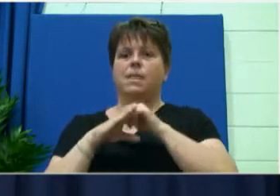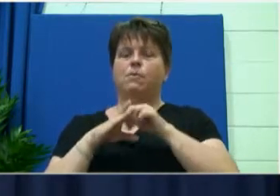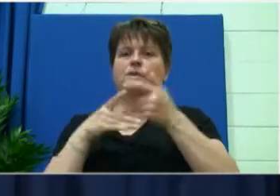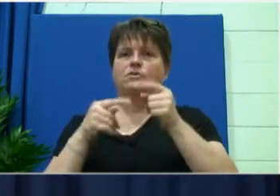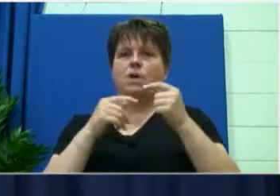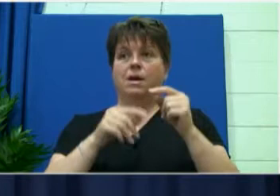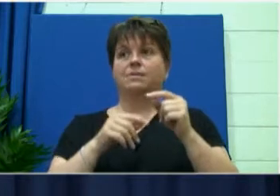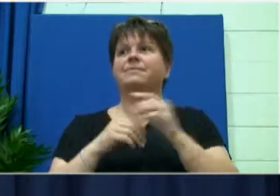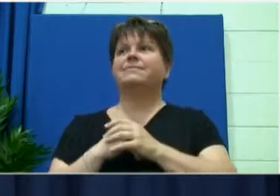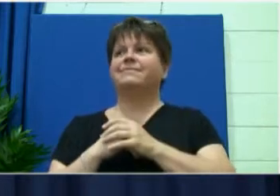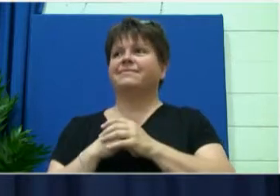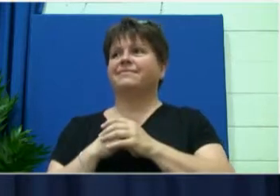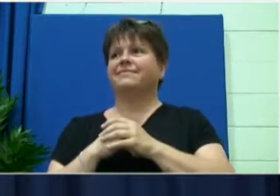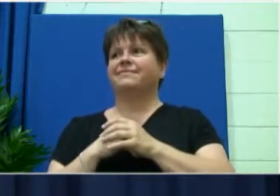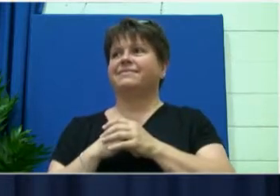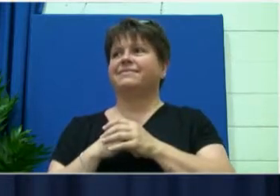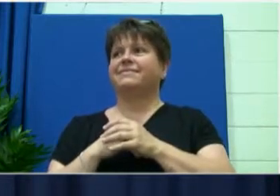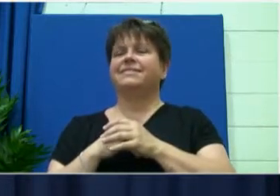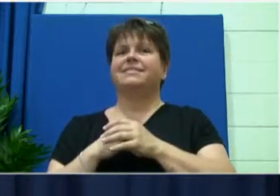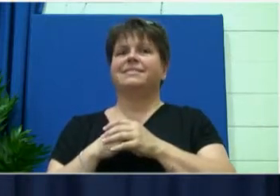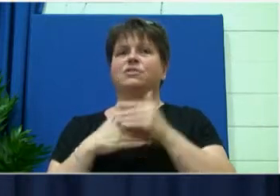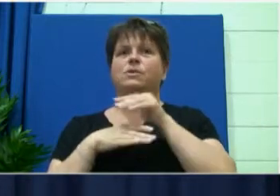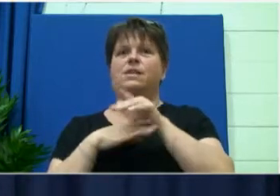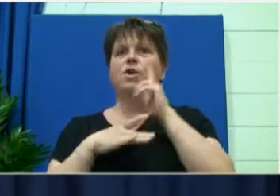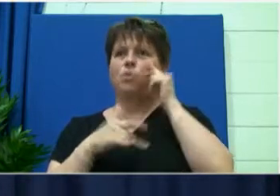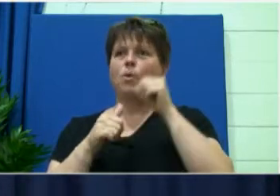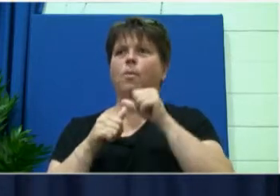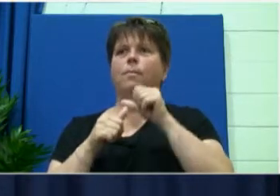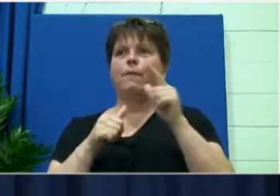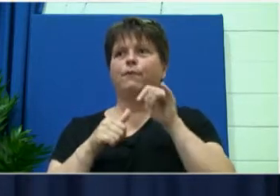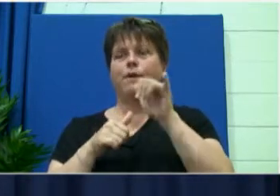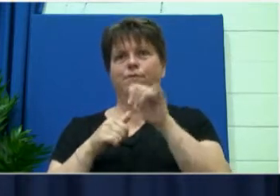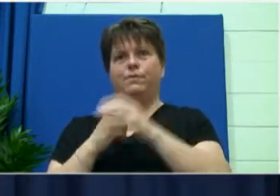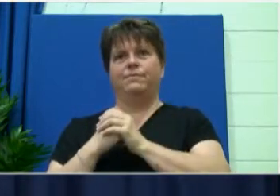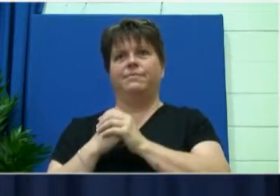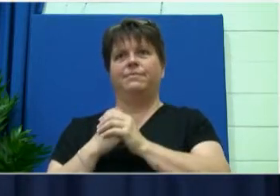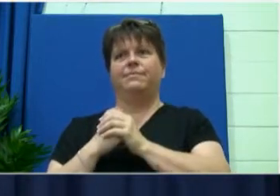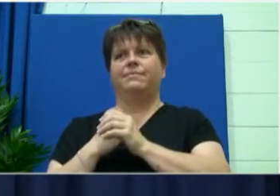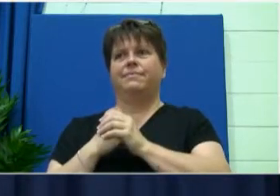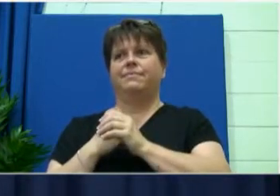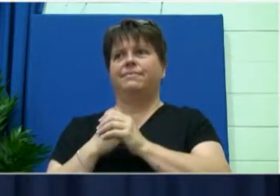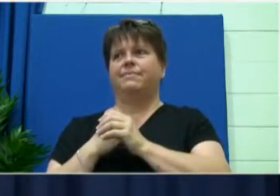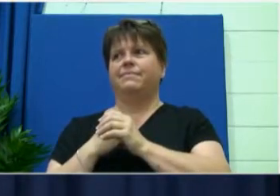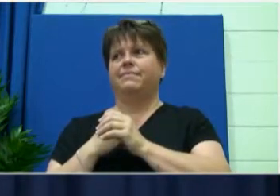Again, congratulations. This is a night that we will remember for the rest of our lives.